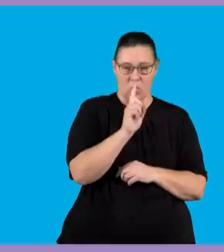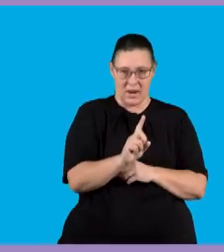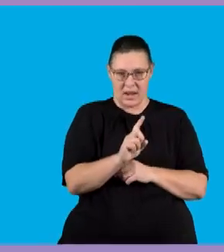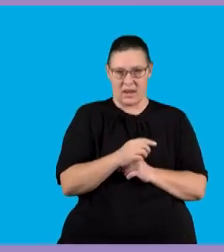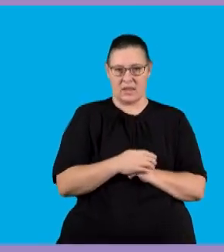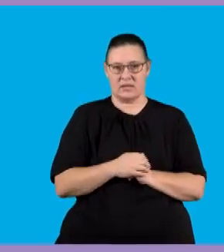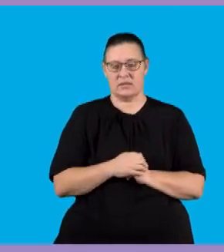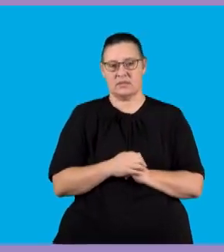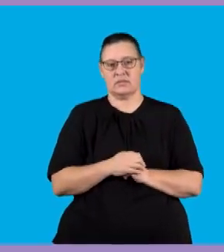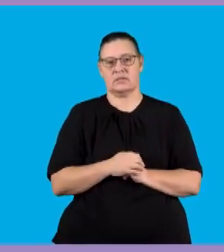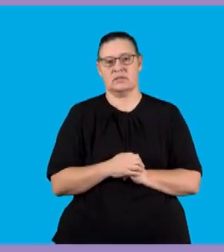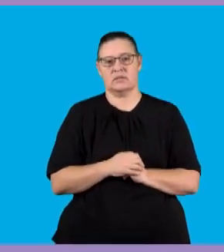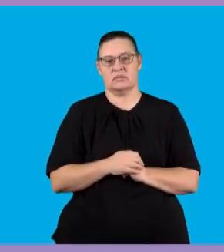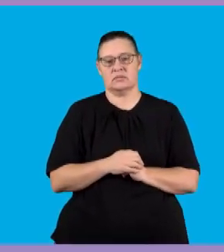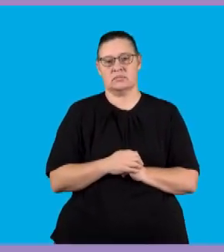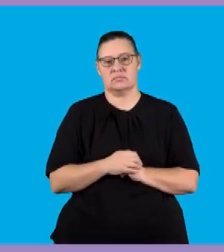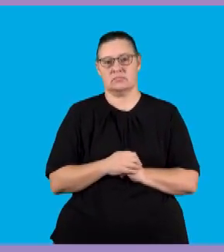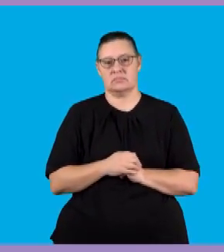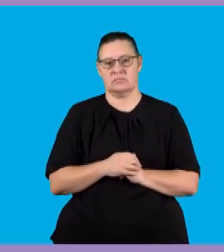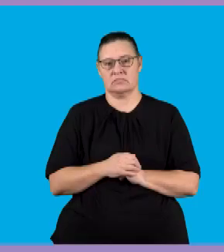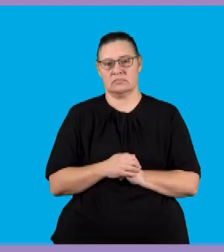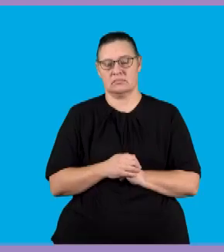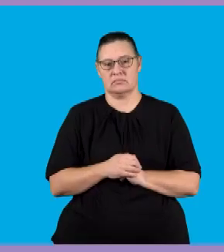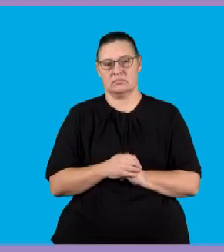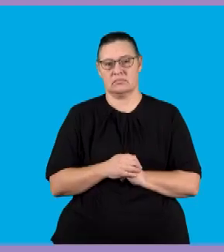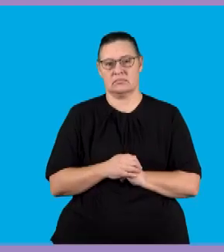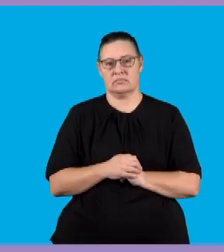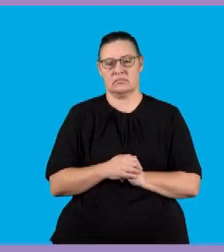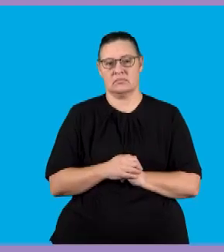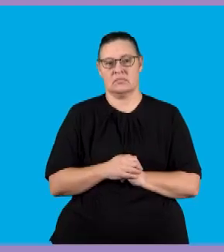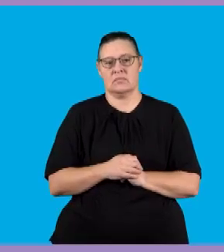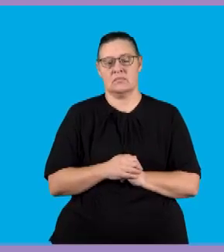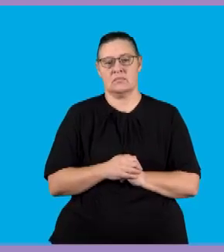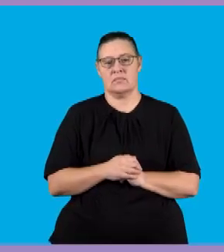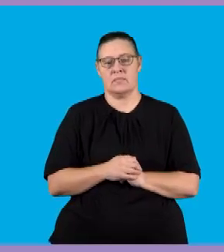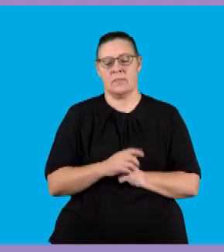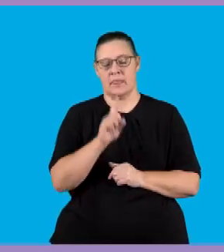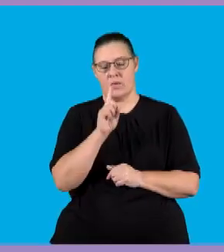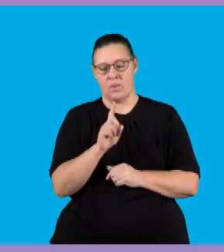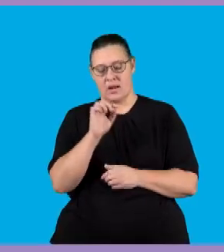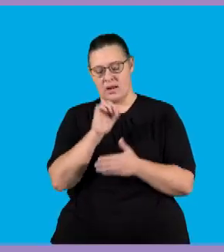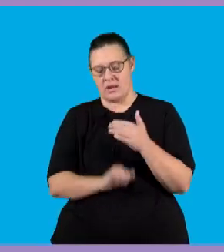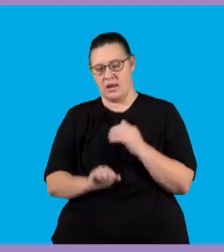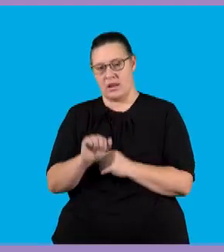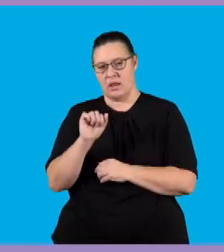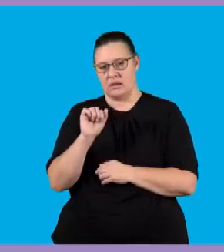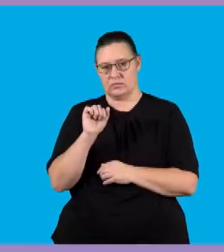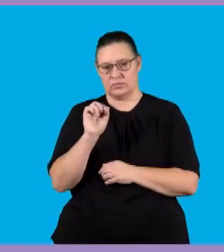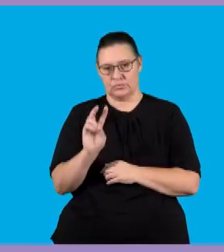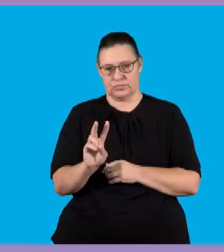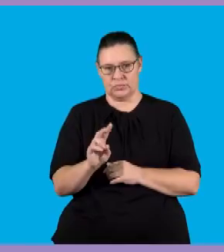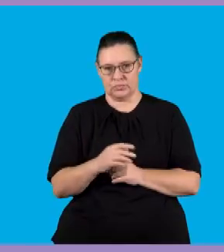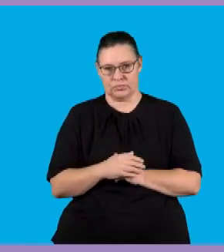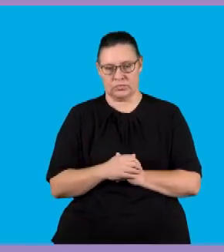from 3, when we subtract by 2, we are going to get to 1. So 3 minus 2 is 1, of